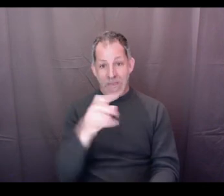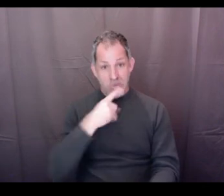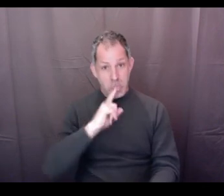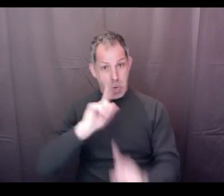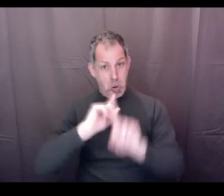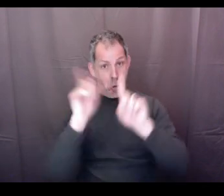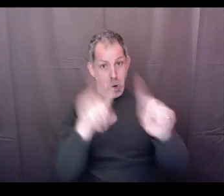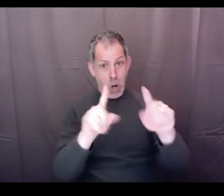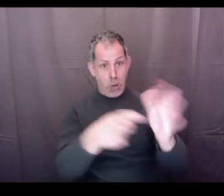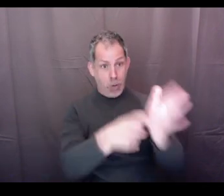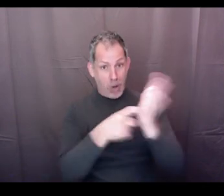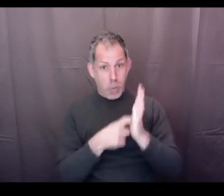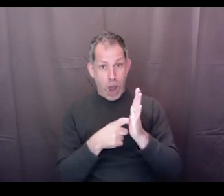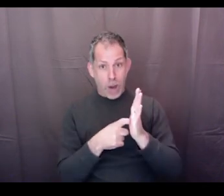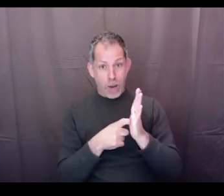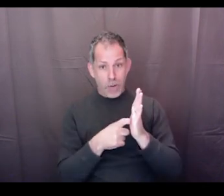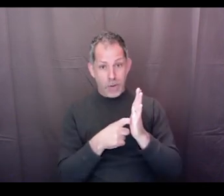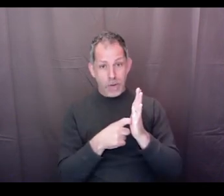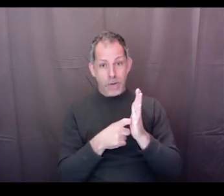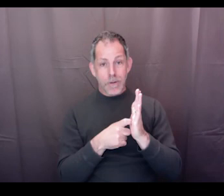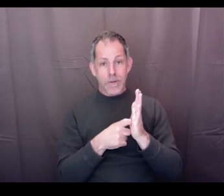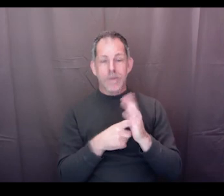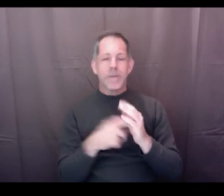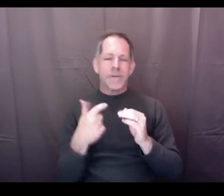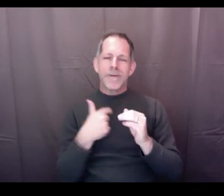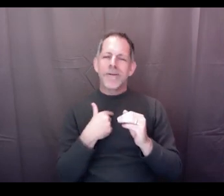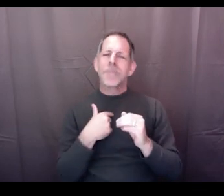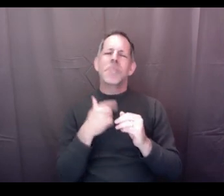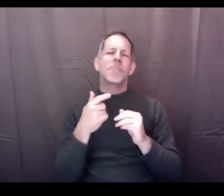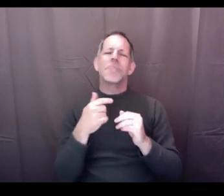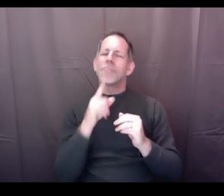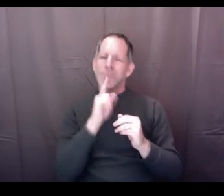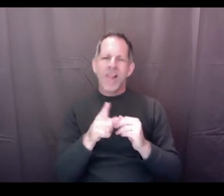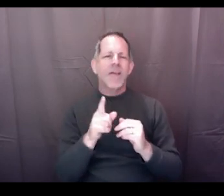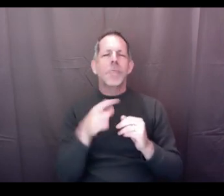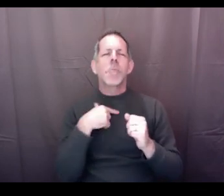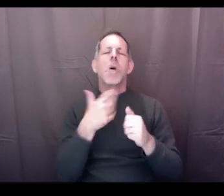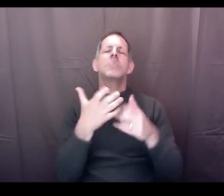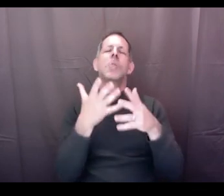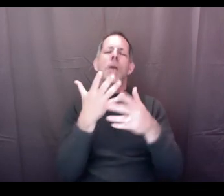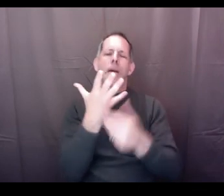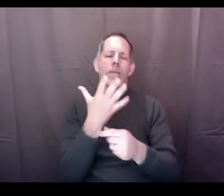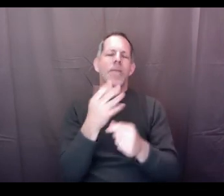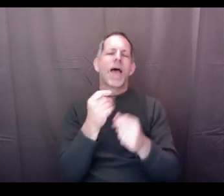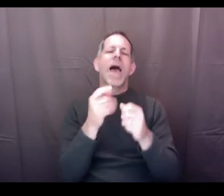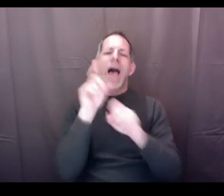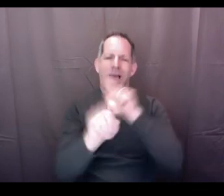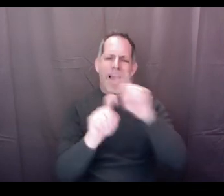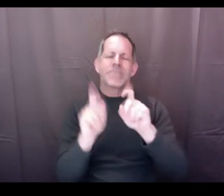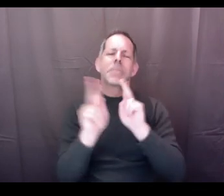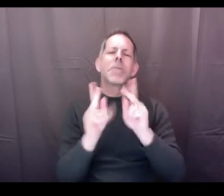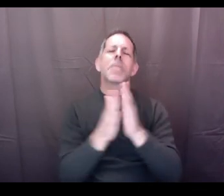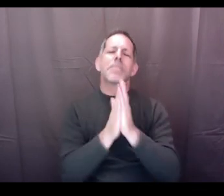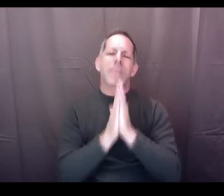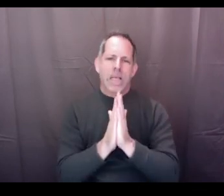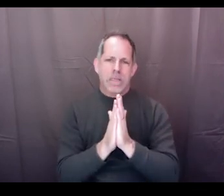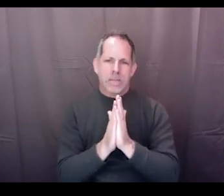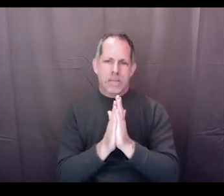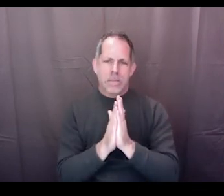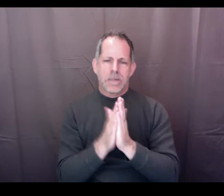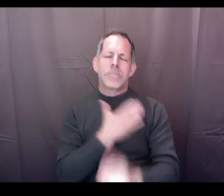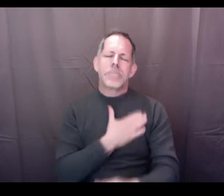whether we order it or make it a directive or just plead to your sensibilities to make this a